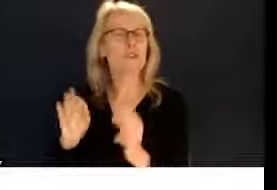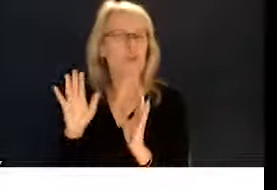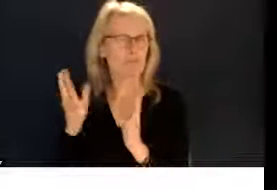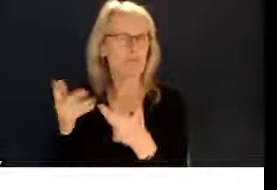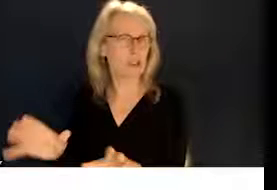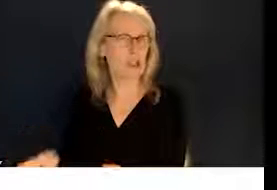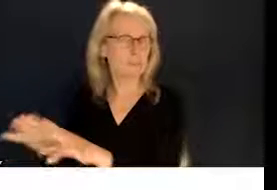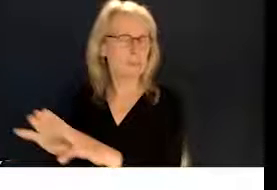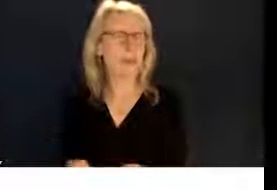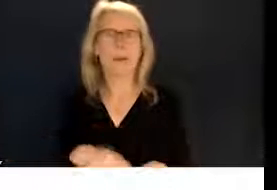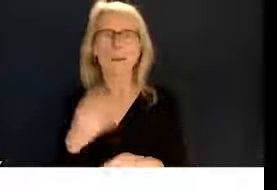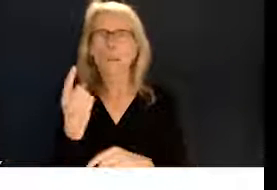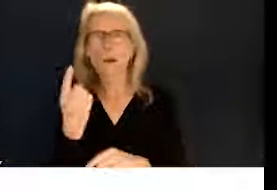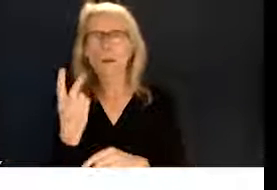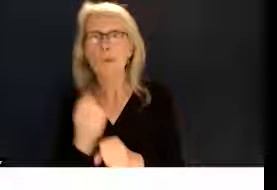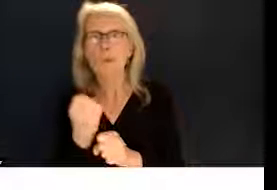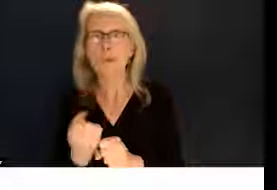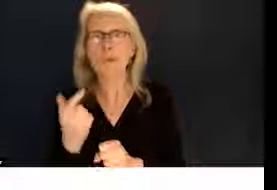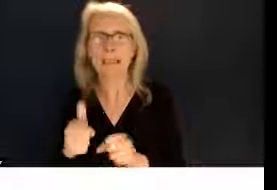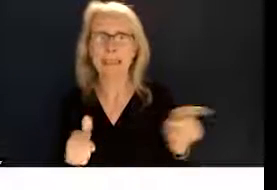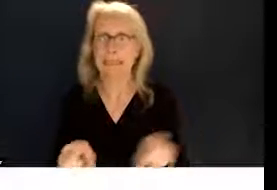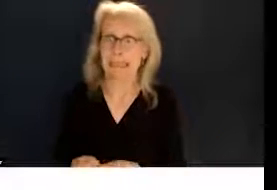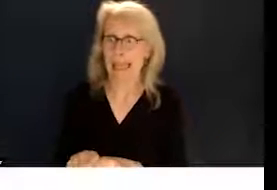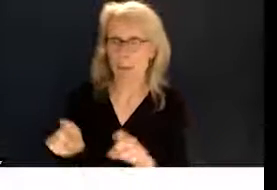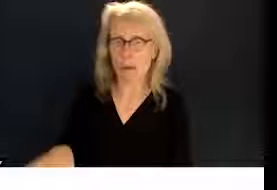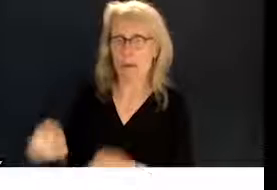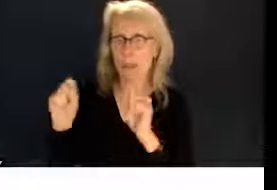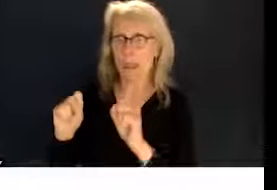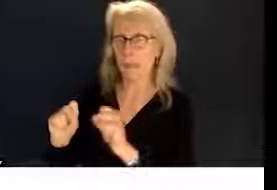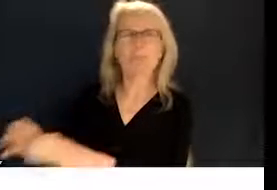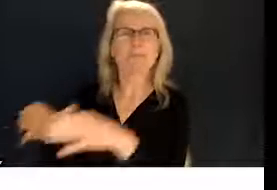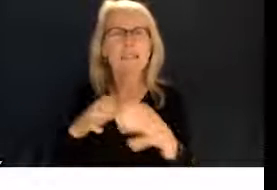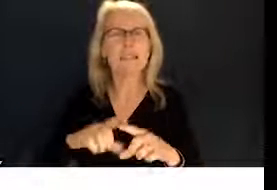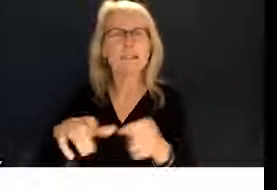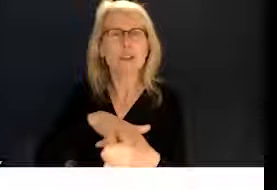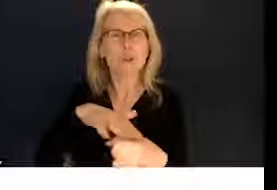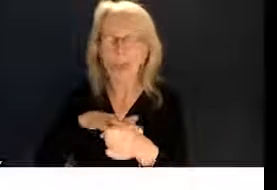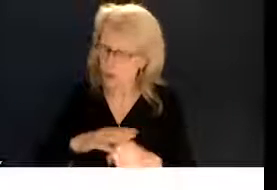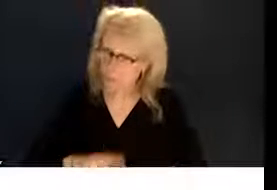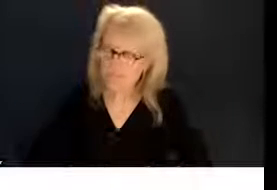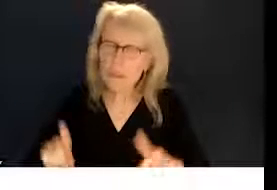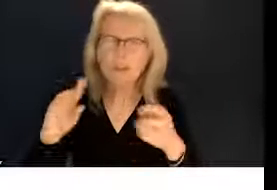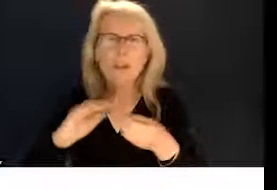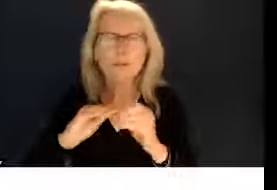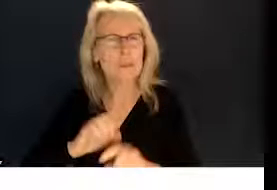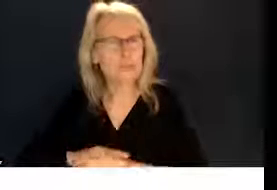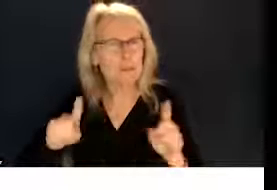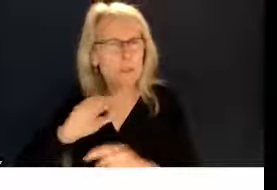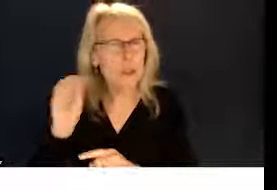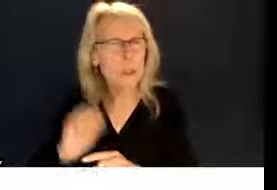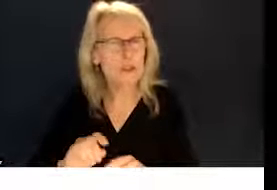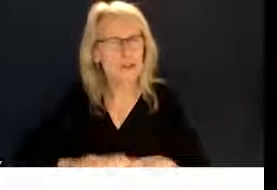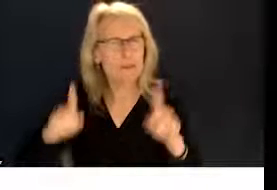in a year or 2 or 3 later, does the same study, different location, different results, different